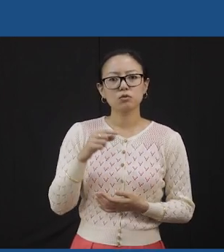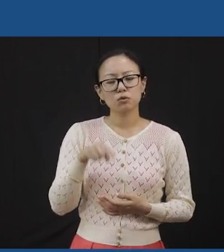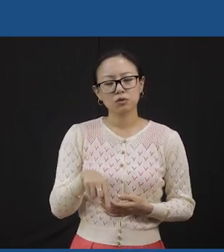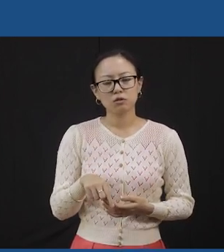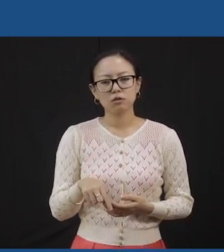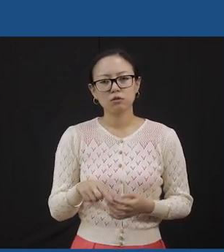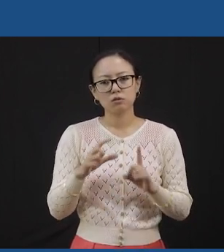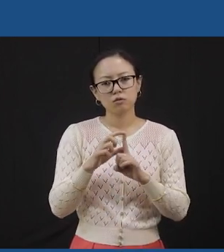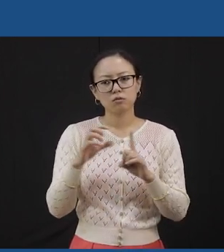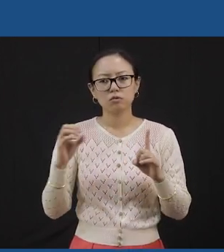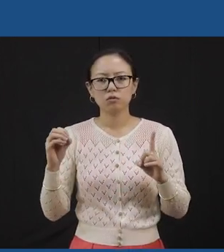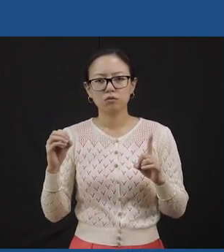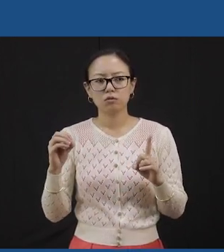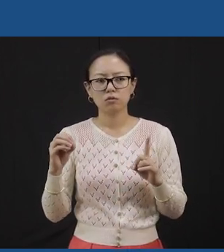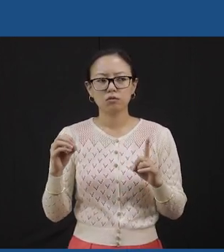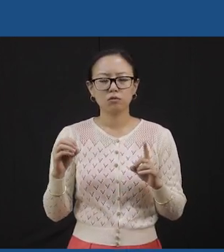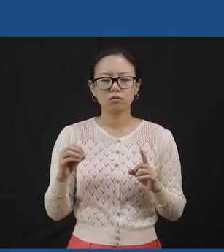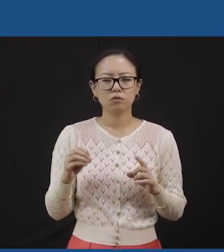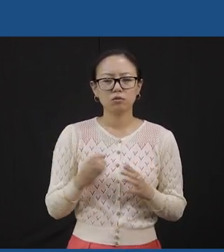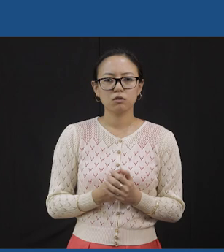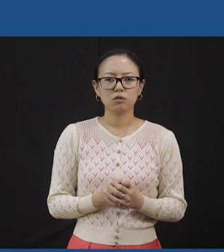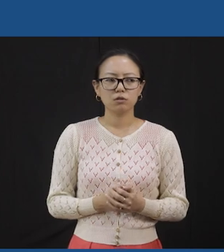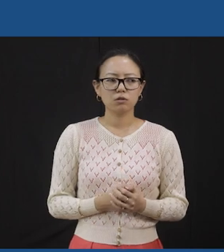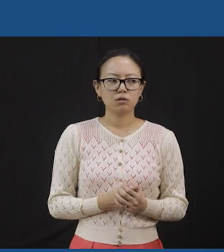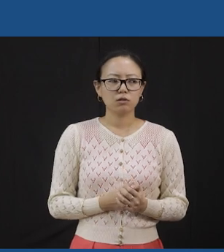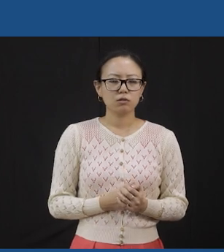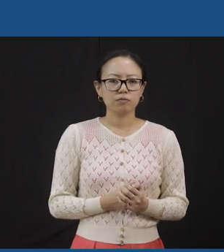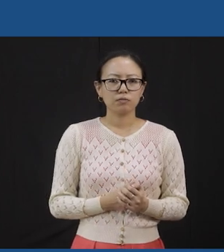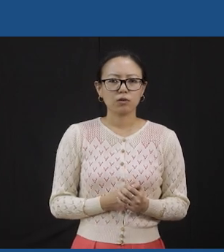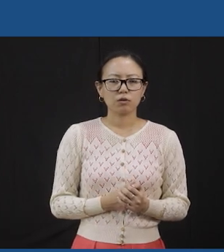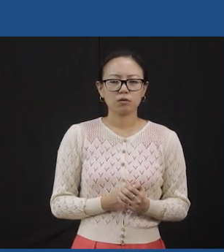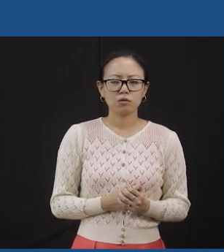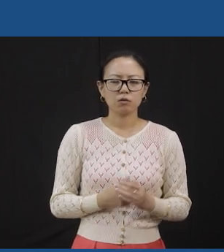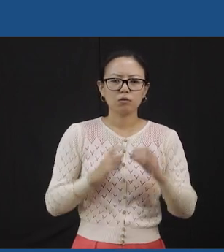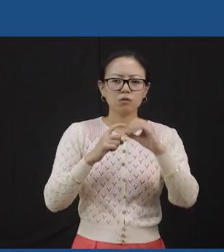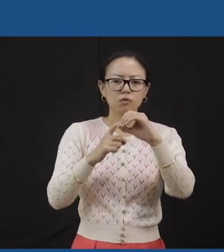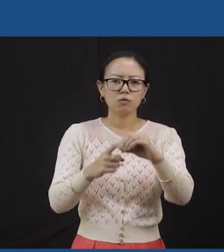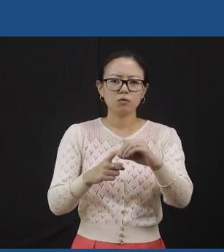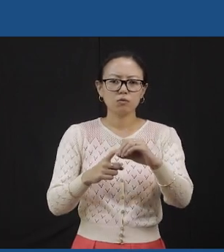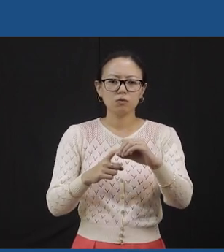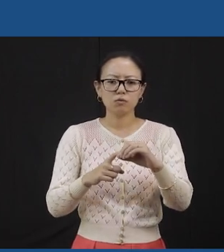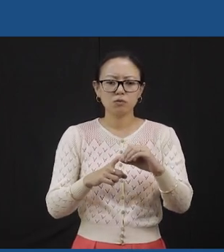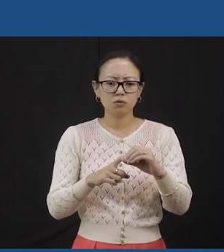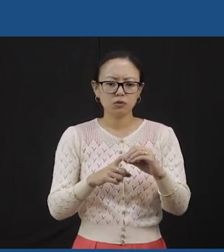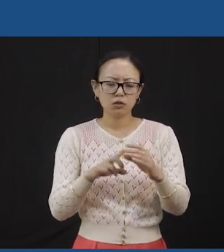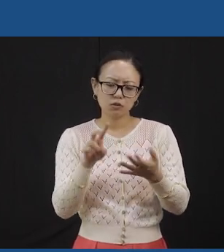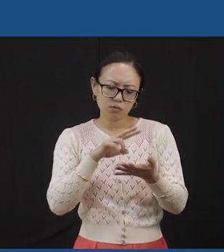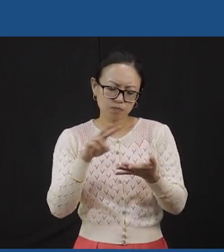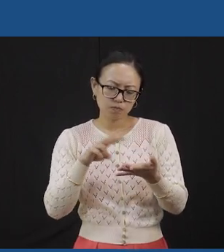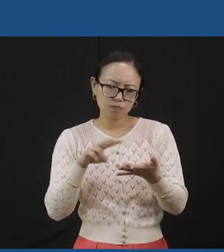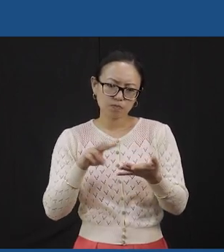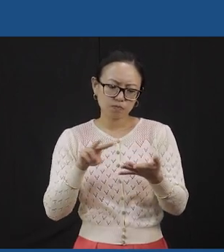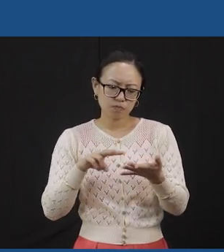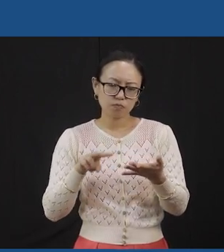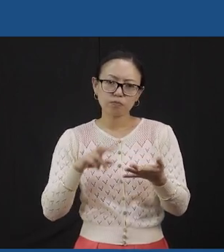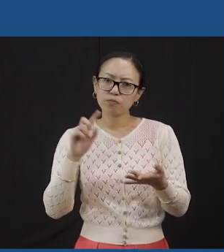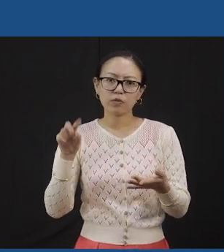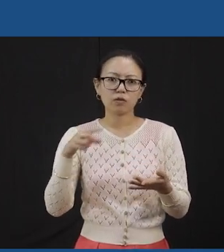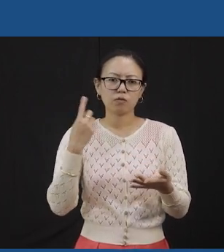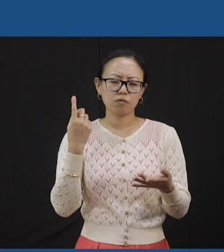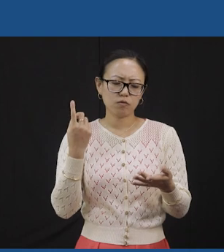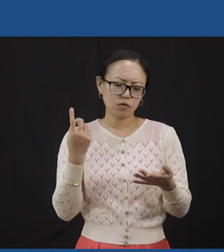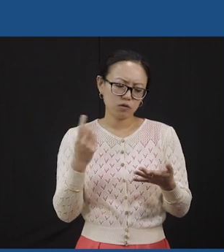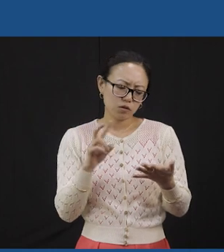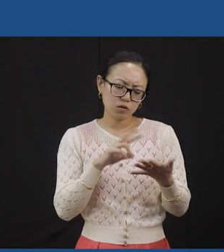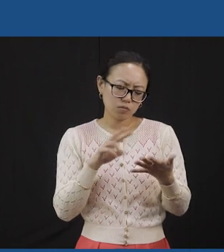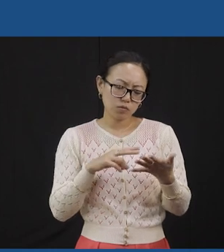of question, what we have to do is, you first read the question. First read the question and understand. First read the problems and understand the